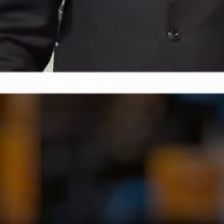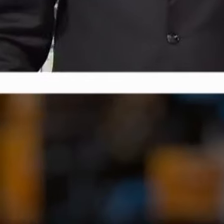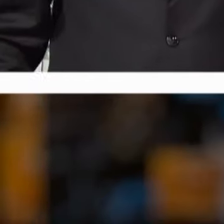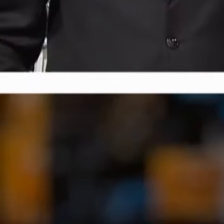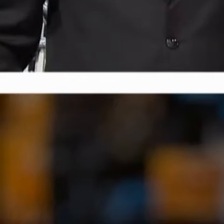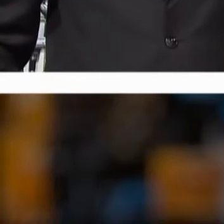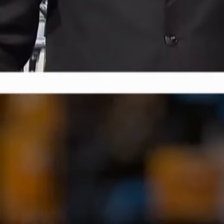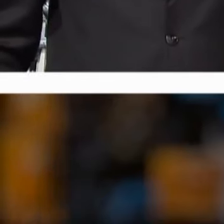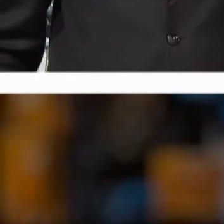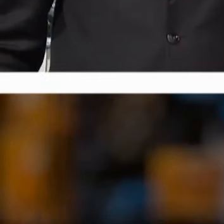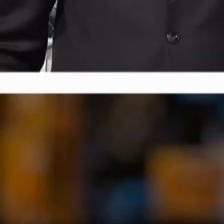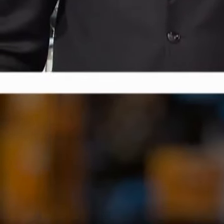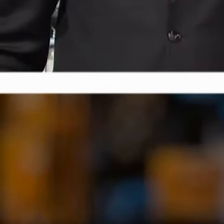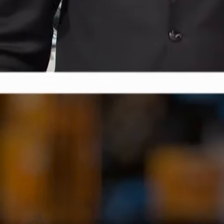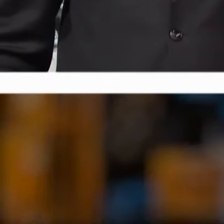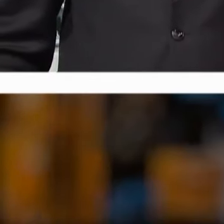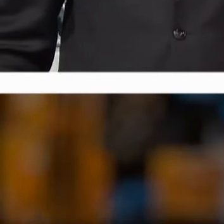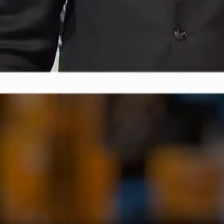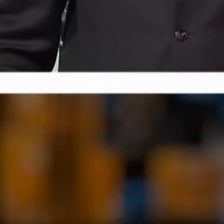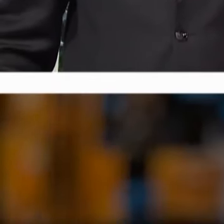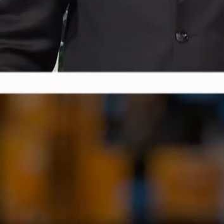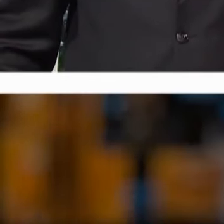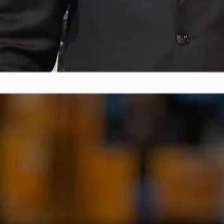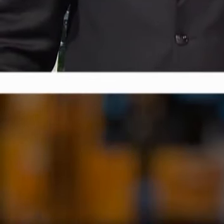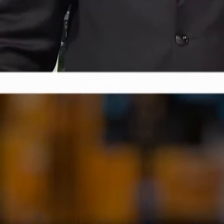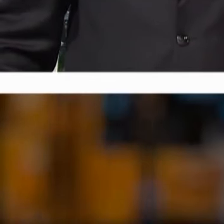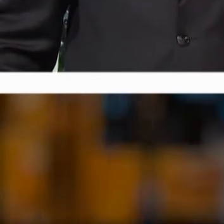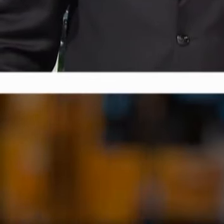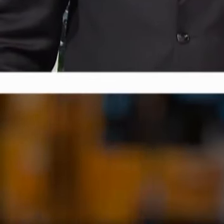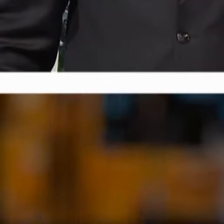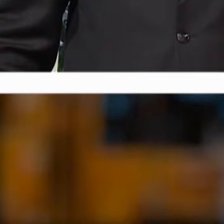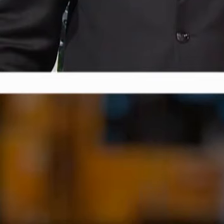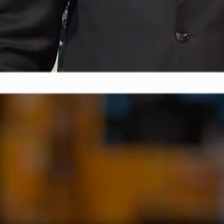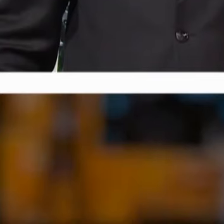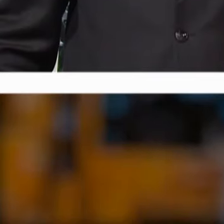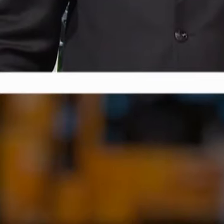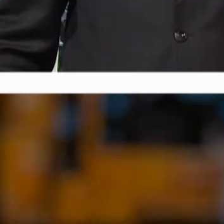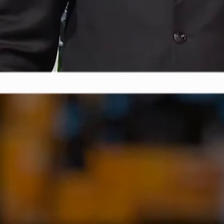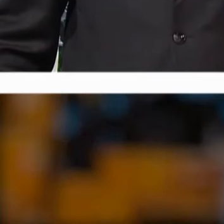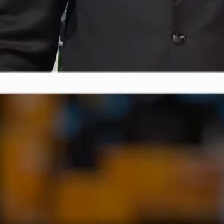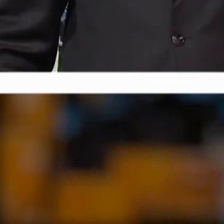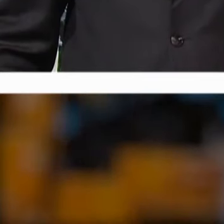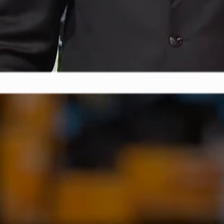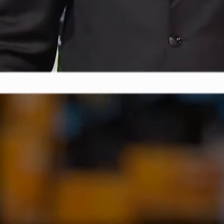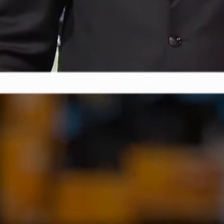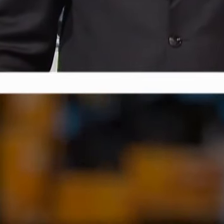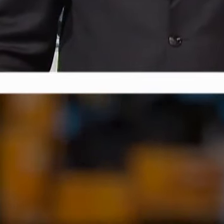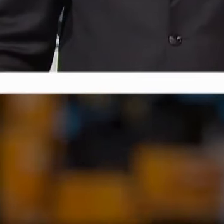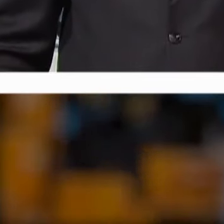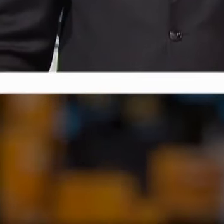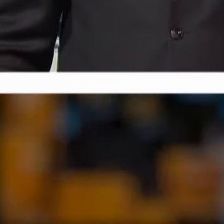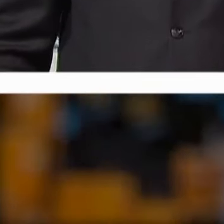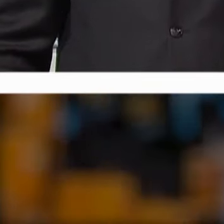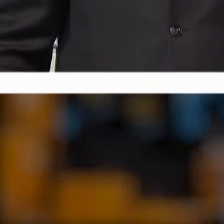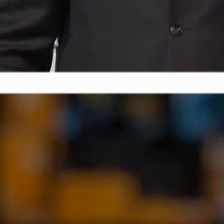In addition, in accordance with regulations, the key points of the audit of the Renault Group